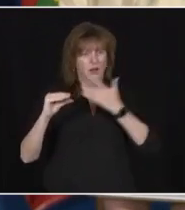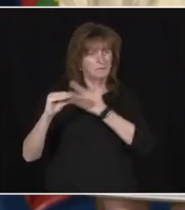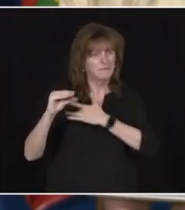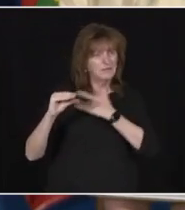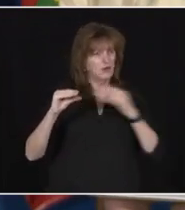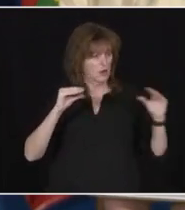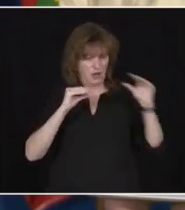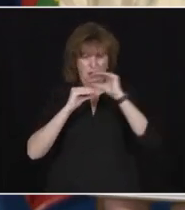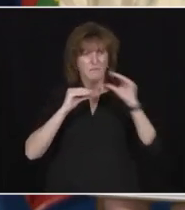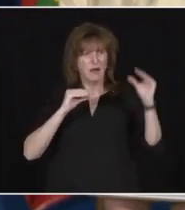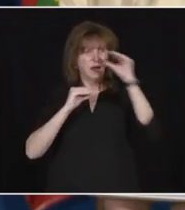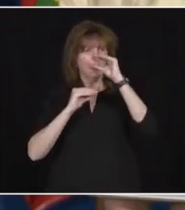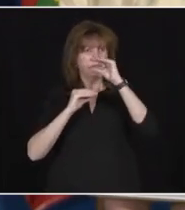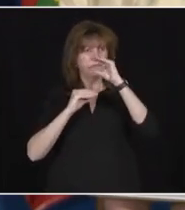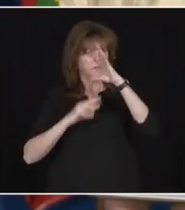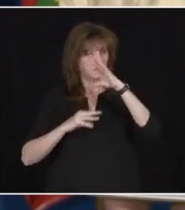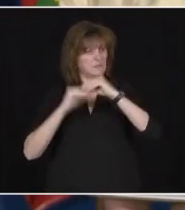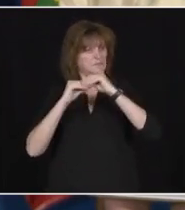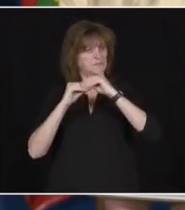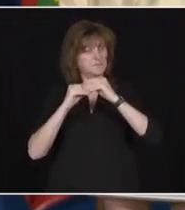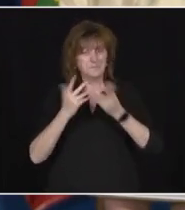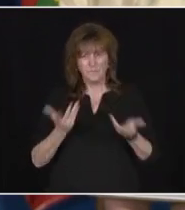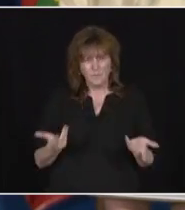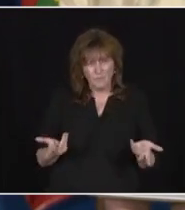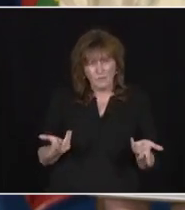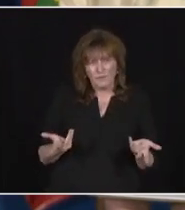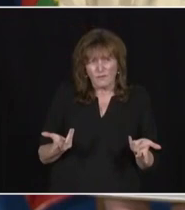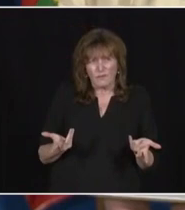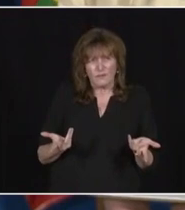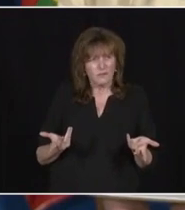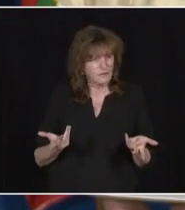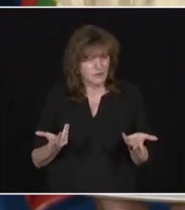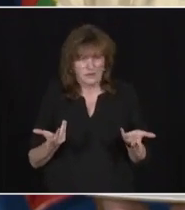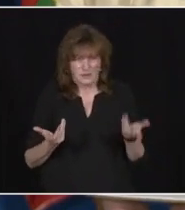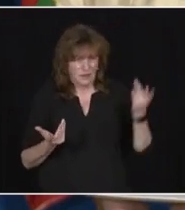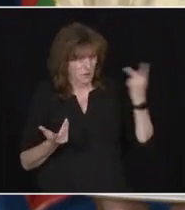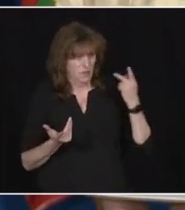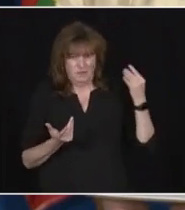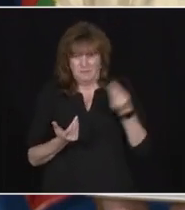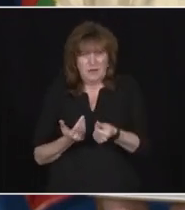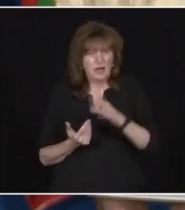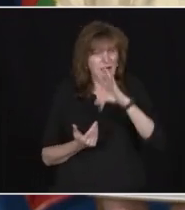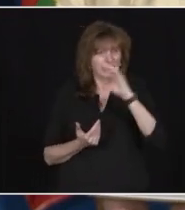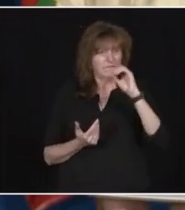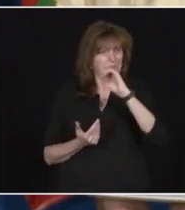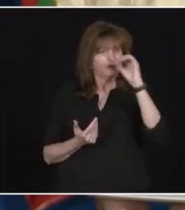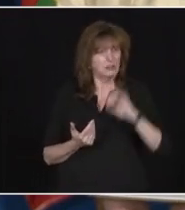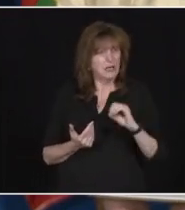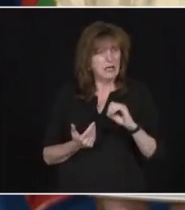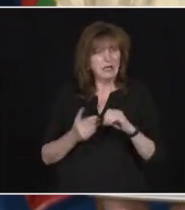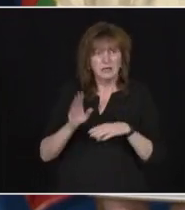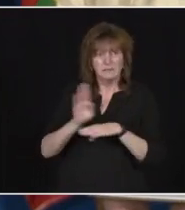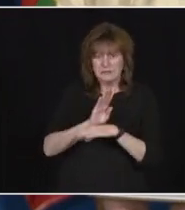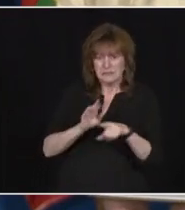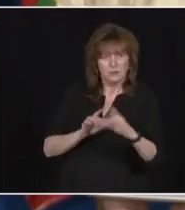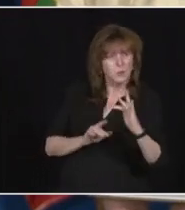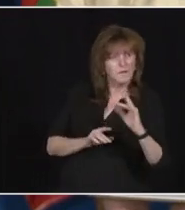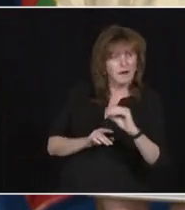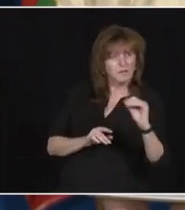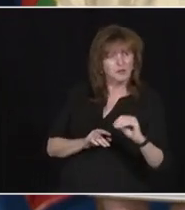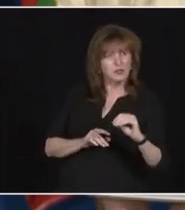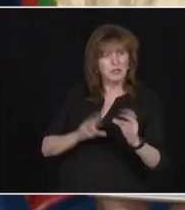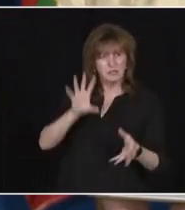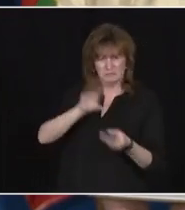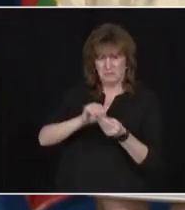government. We're paying 50% of the rent, so we're helping them, and the landlords, you have to be flexible.